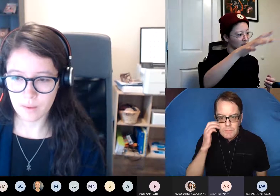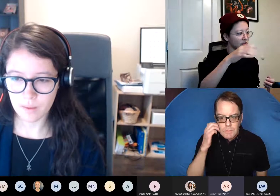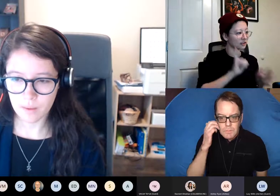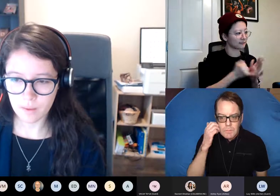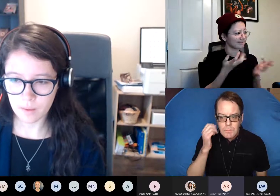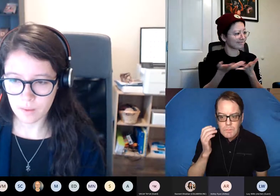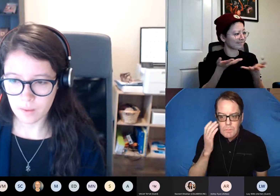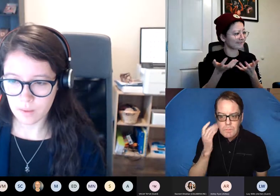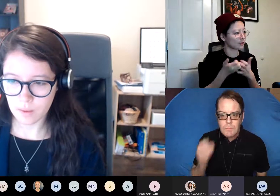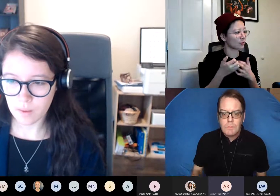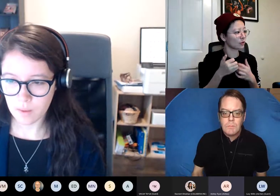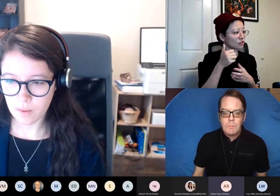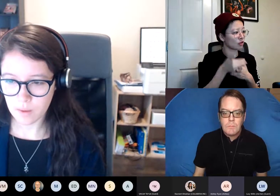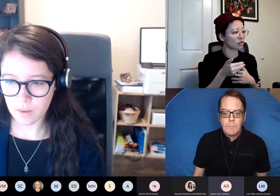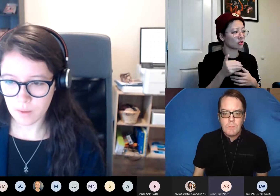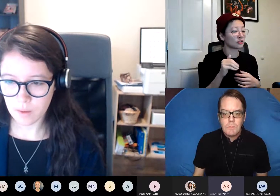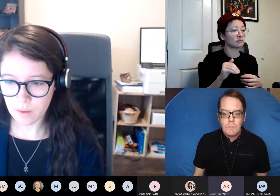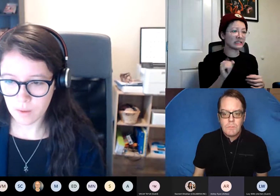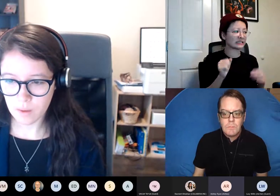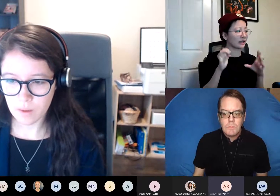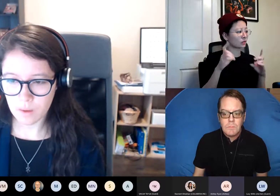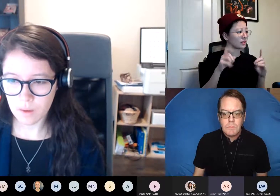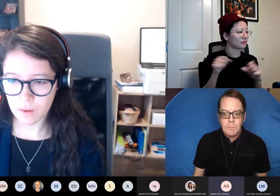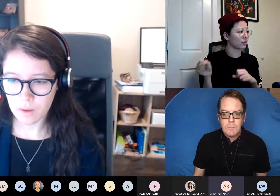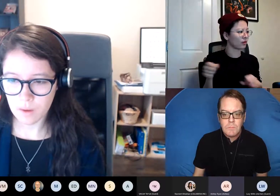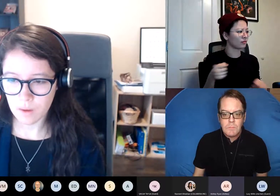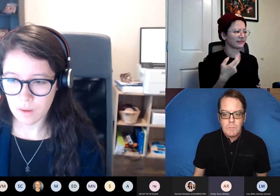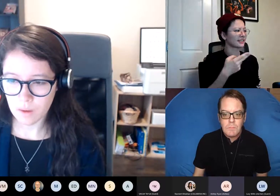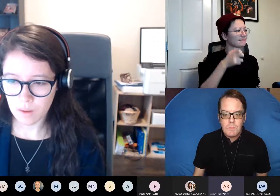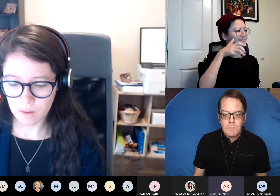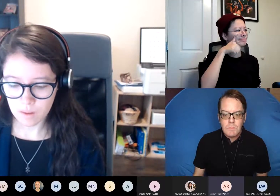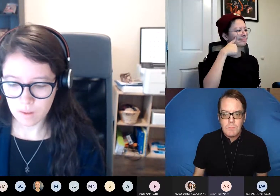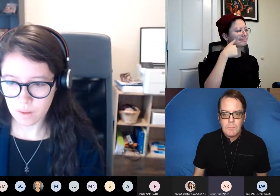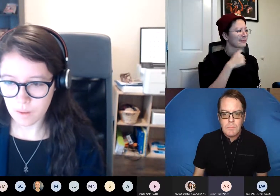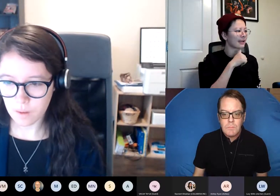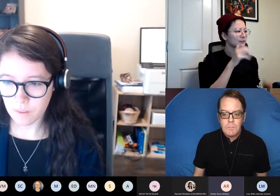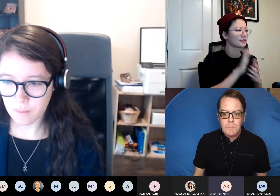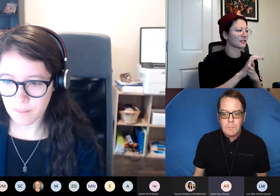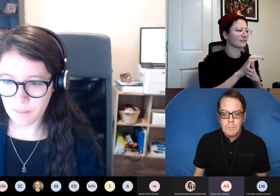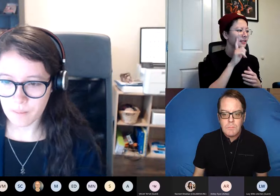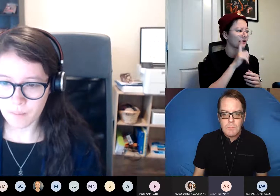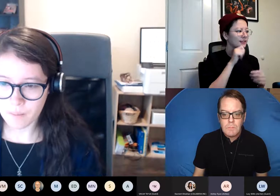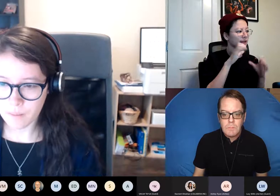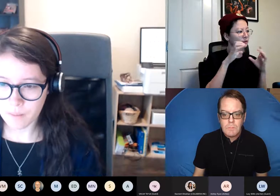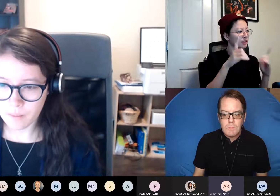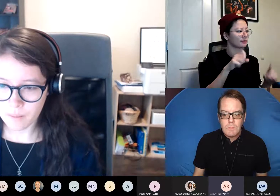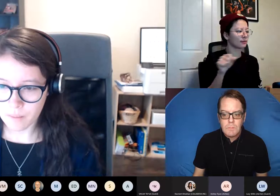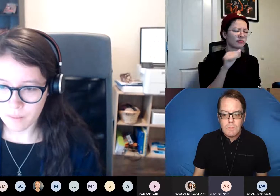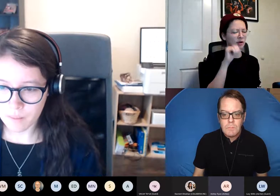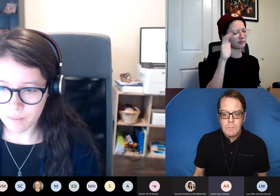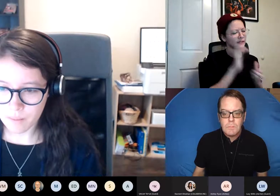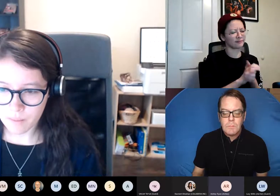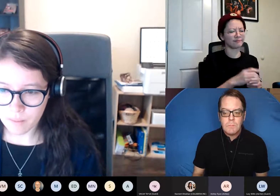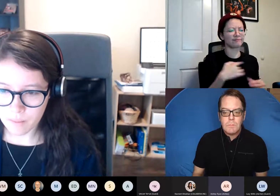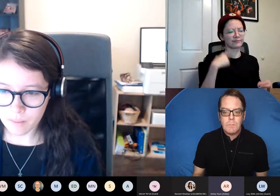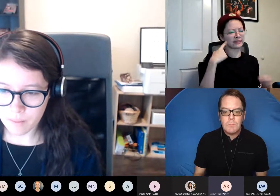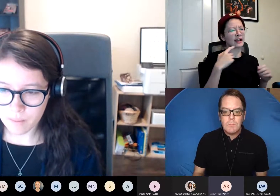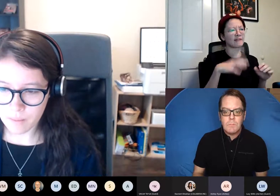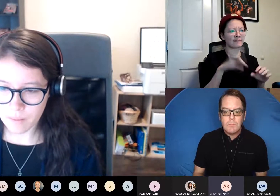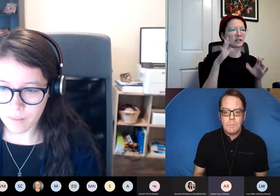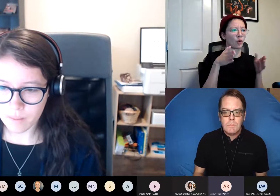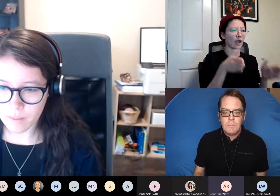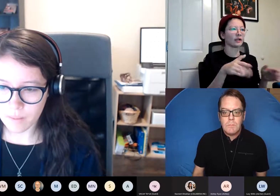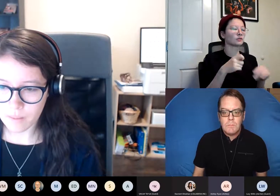took it upon himself, seeing the daughter grow up, that she was quite intelligent, and interacting with her, realized that education was